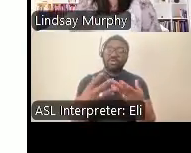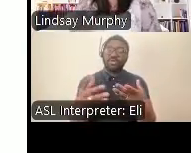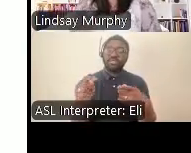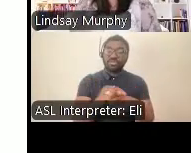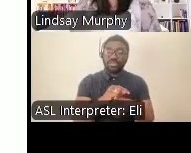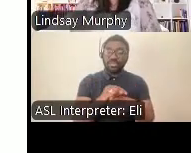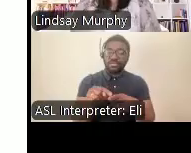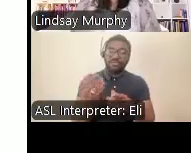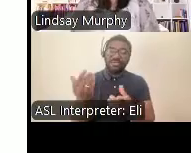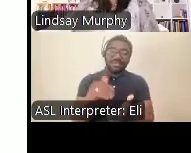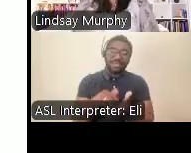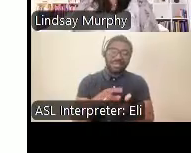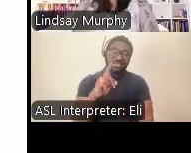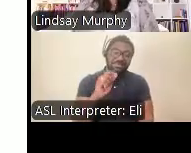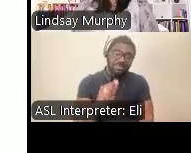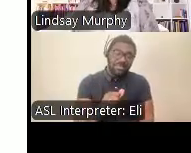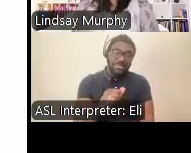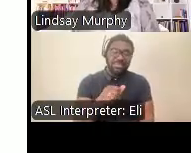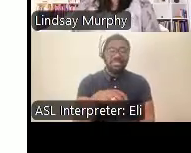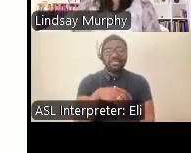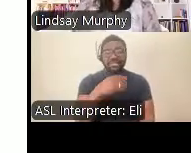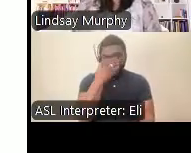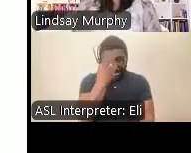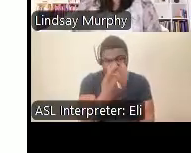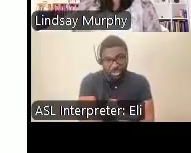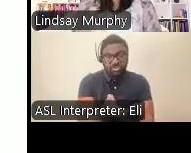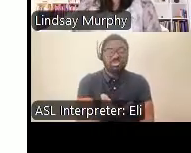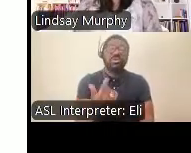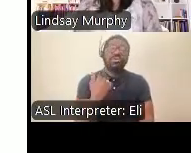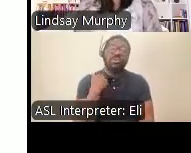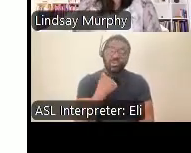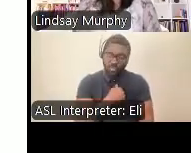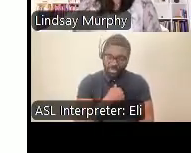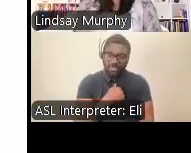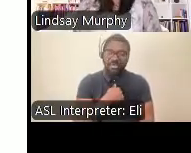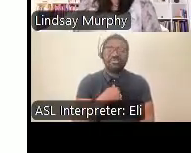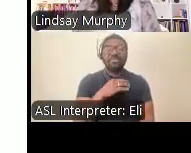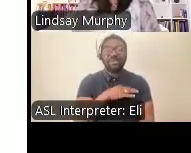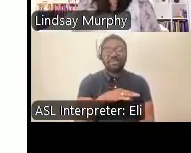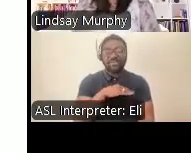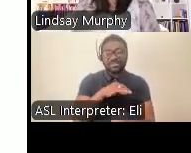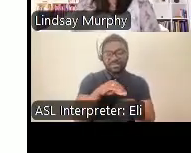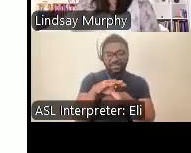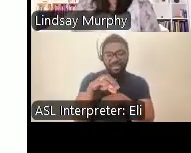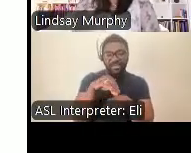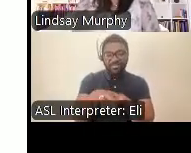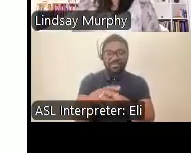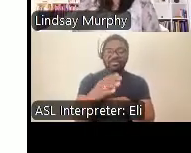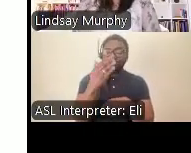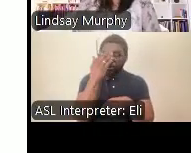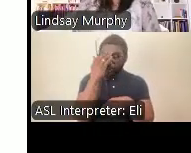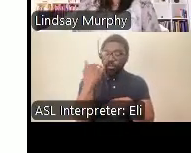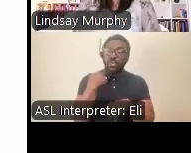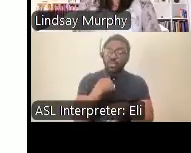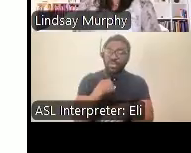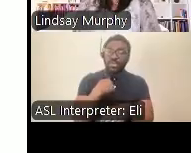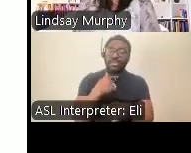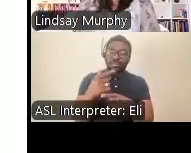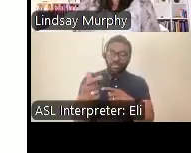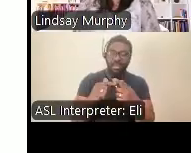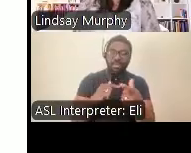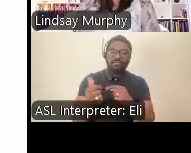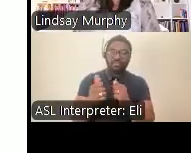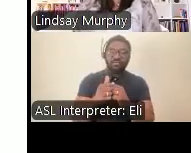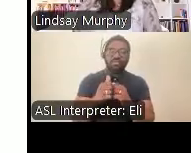disability and disclosure. We'll do benefits advisement. We know we can kind of refer back and forth for customers to best